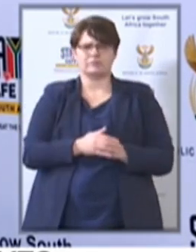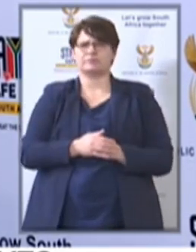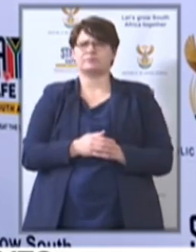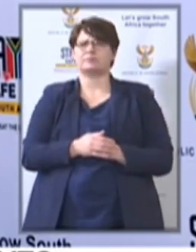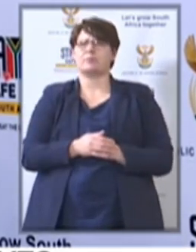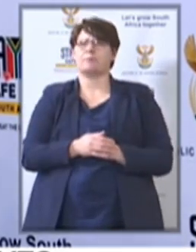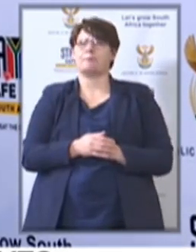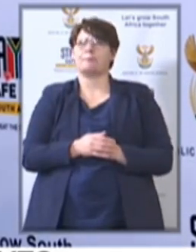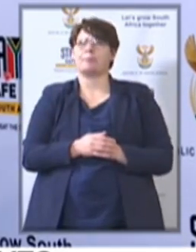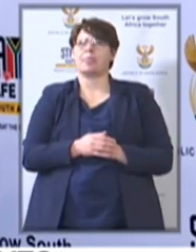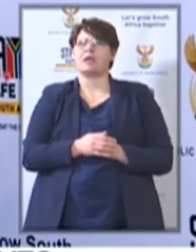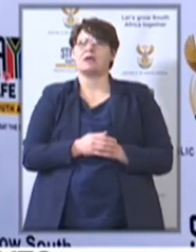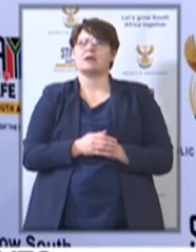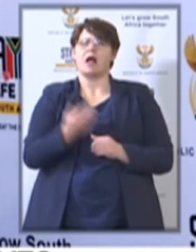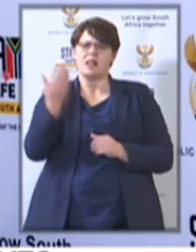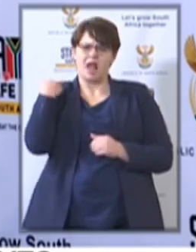year,